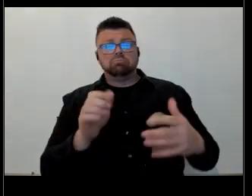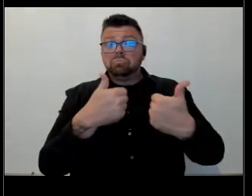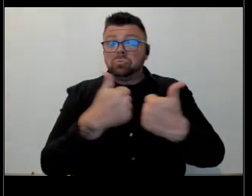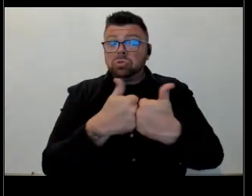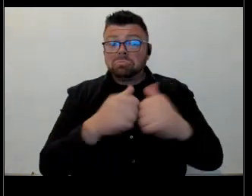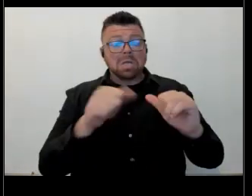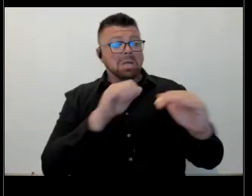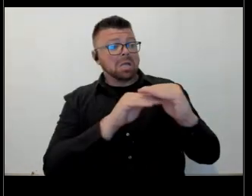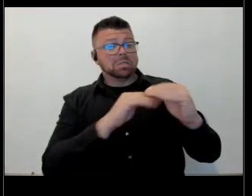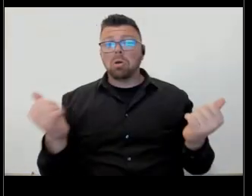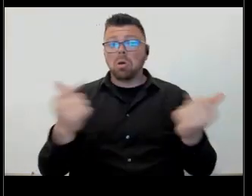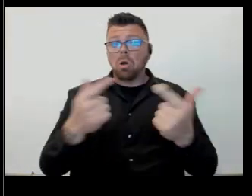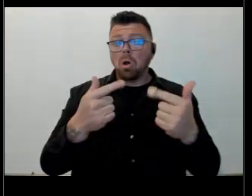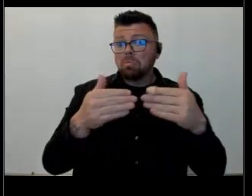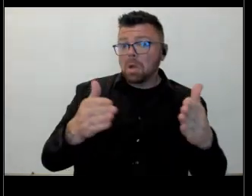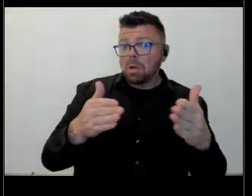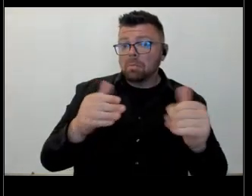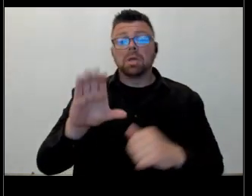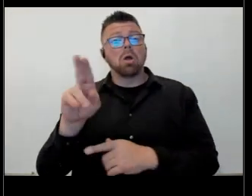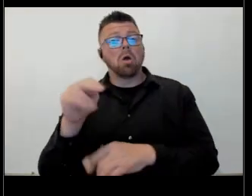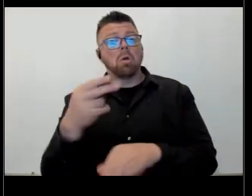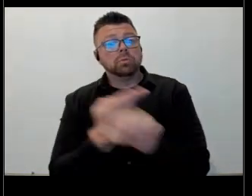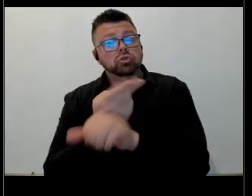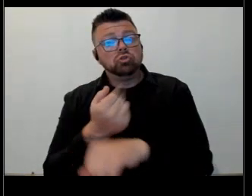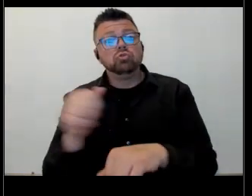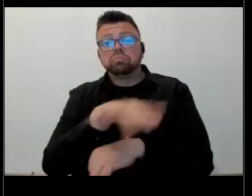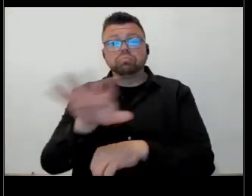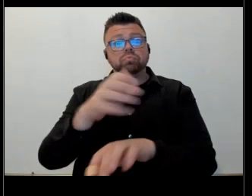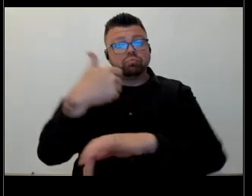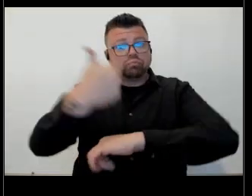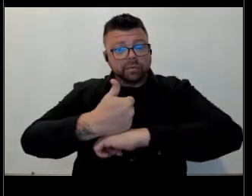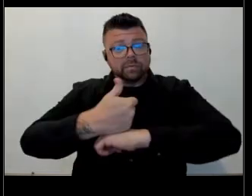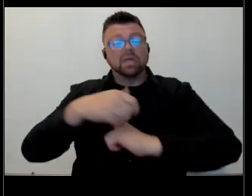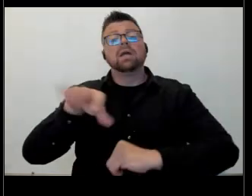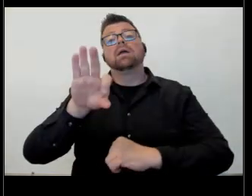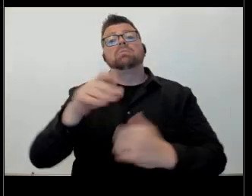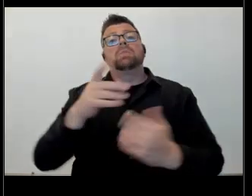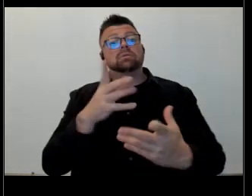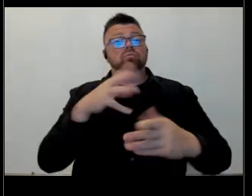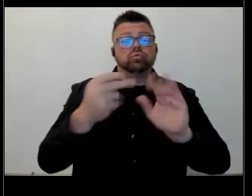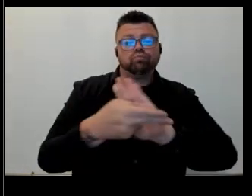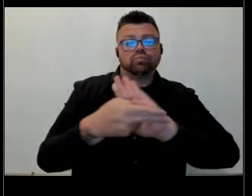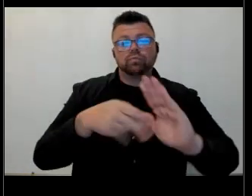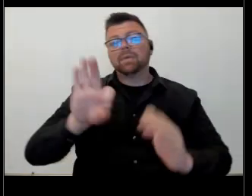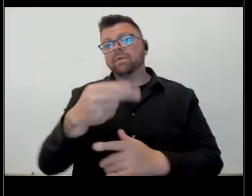public and common use spaces on an FHA covered site.